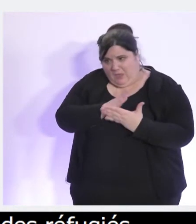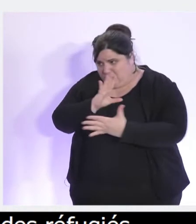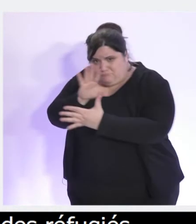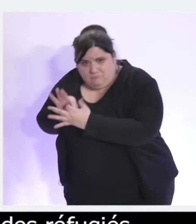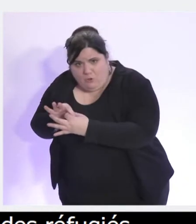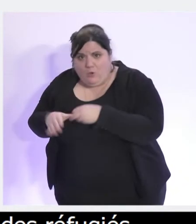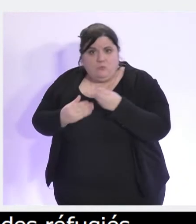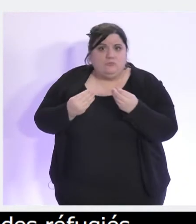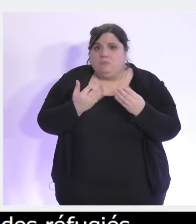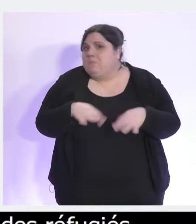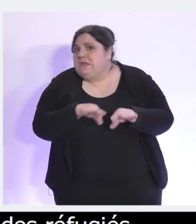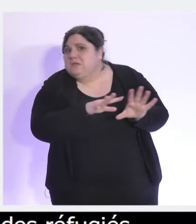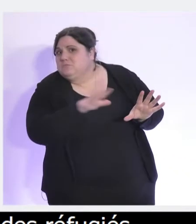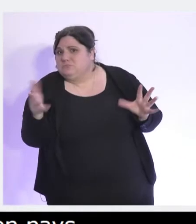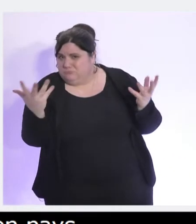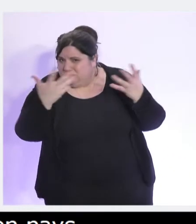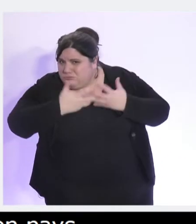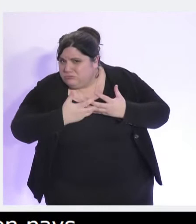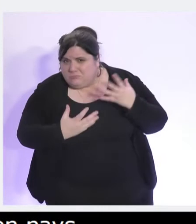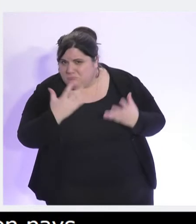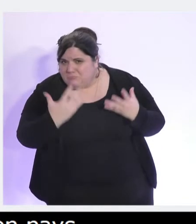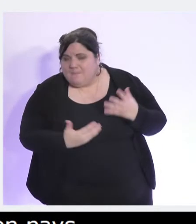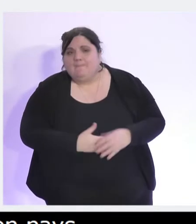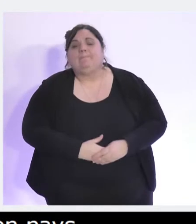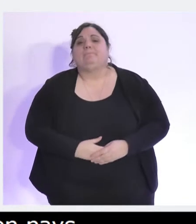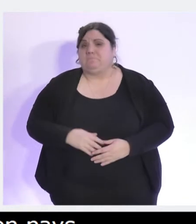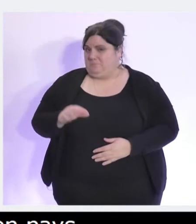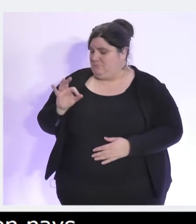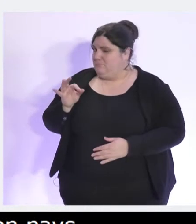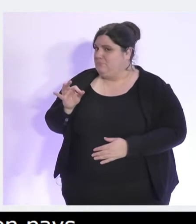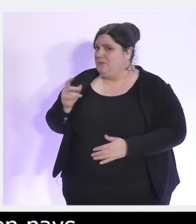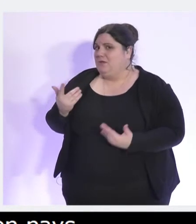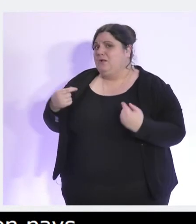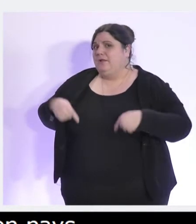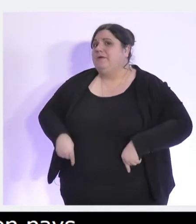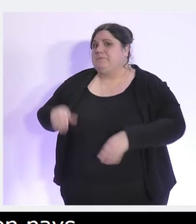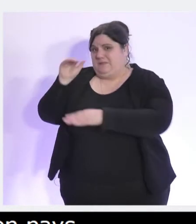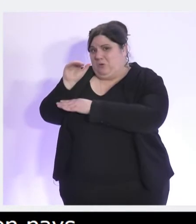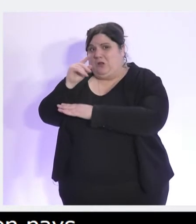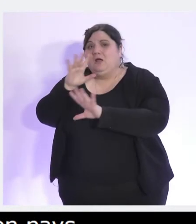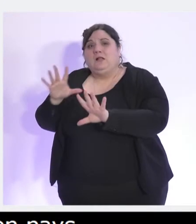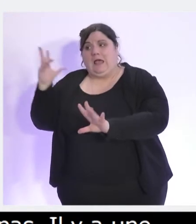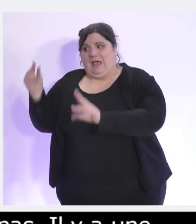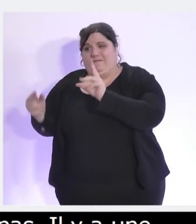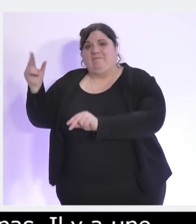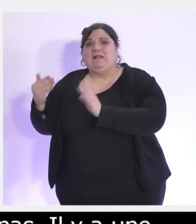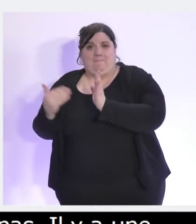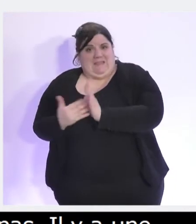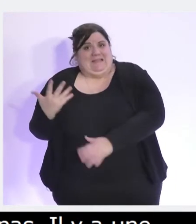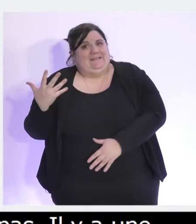Europe, or other countries which is in the offing? Well, our Polish colleague, and we